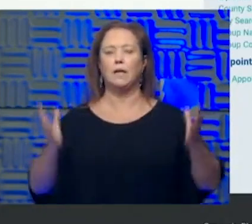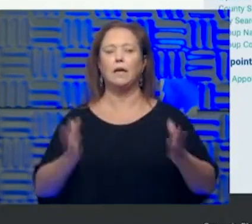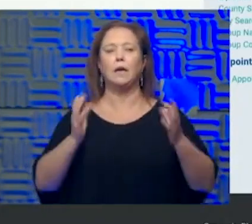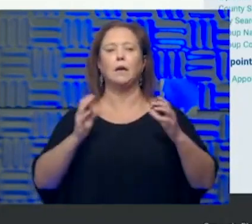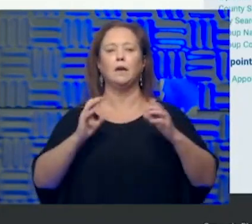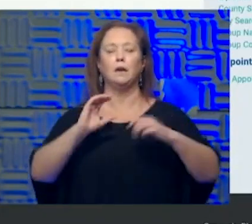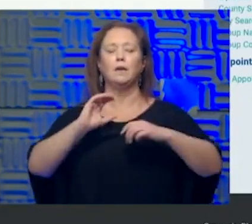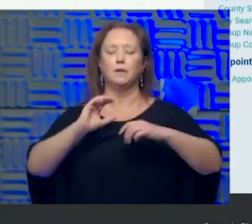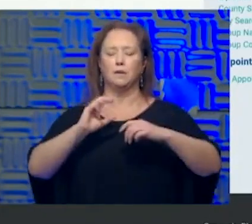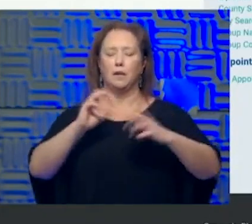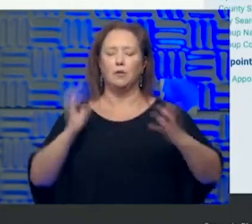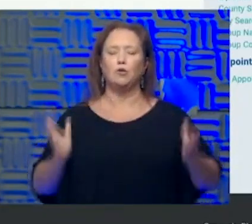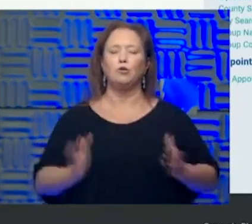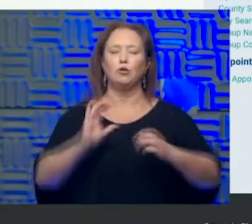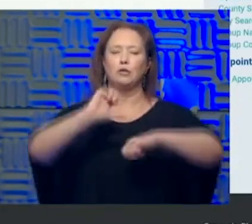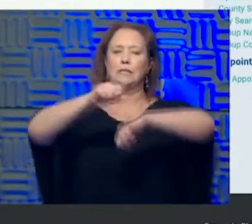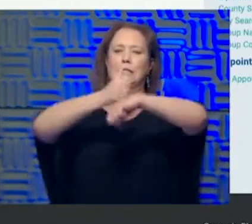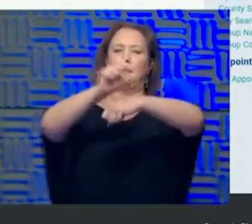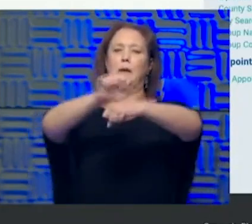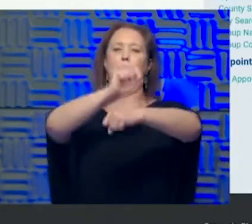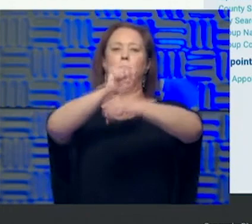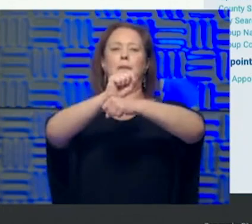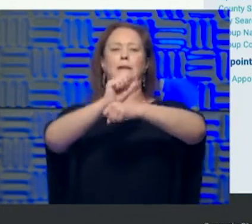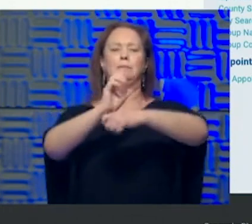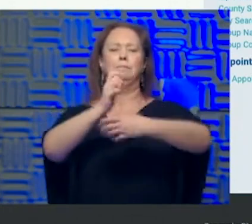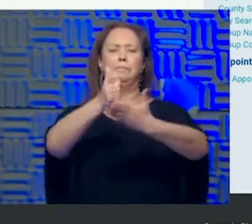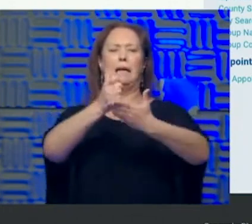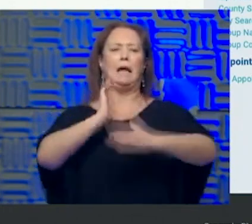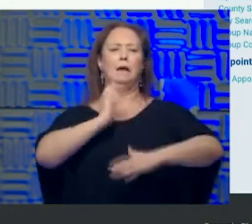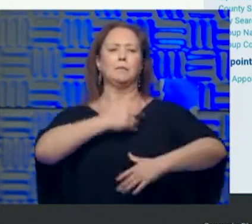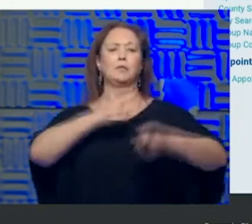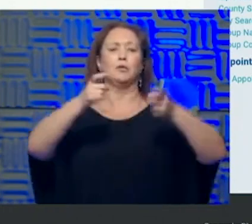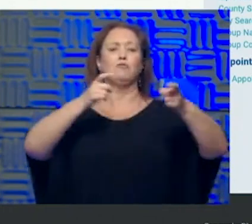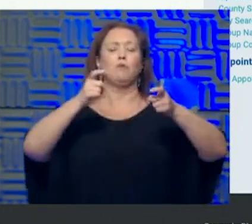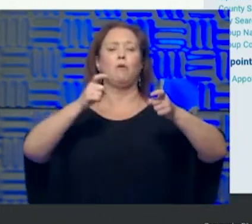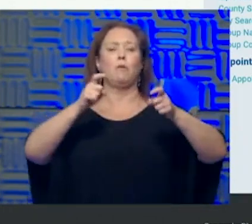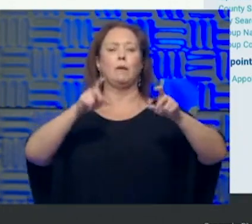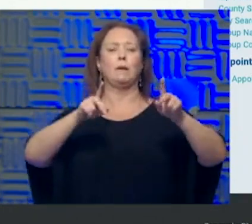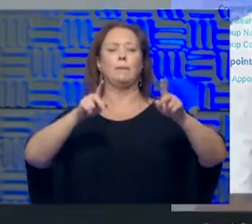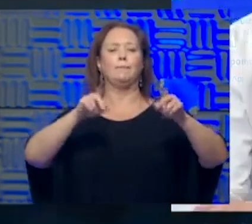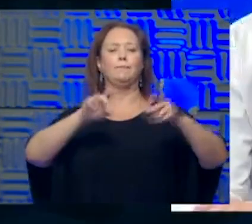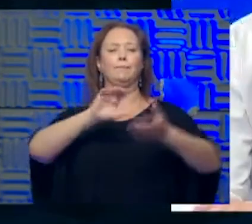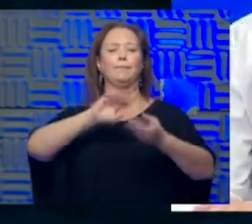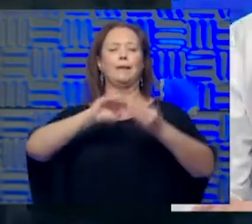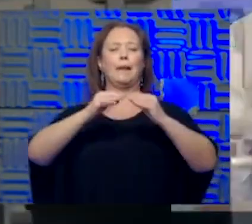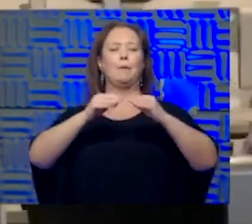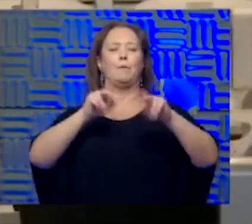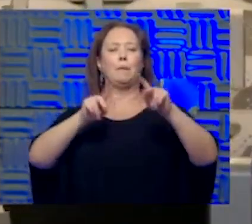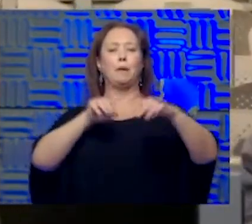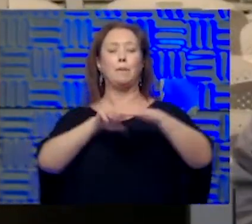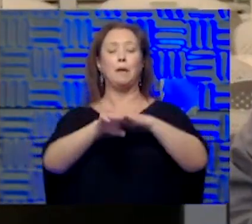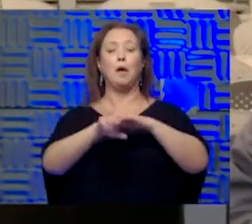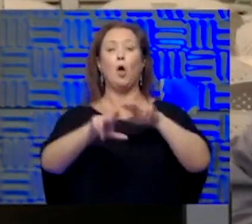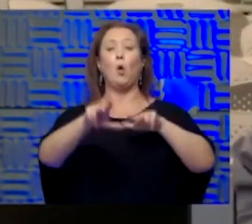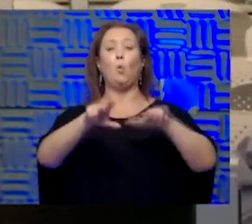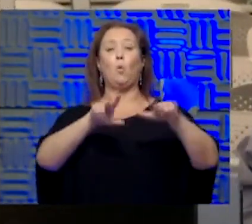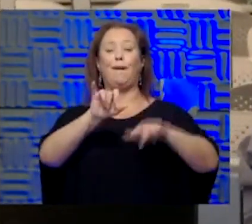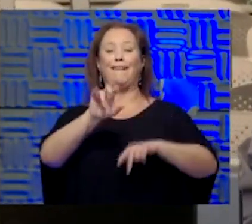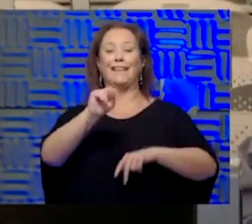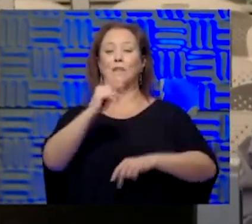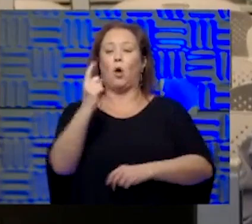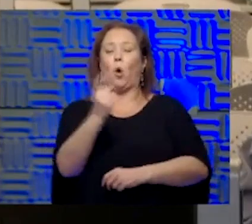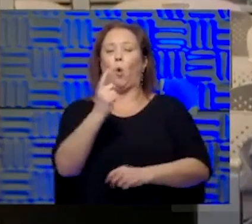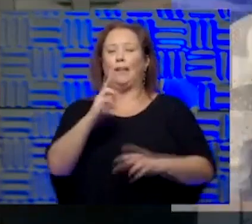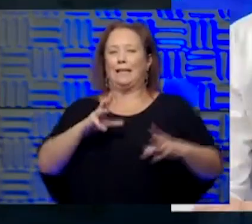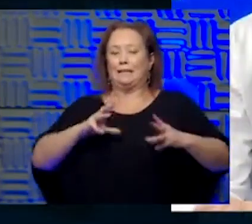now because it helps us control the number of people that we're seeing in the building at one time. So walk-ins will only be accepted if we're able to